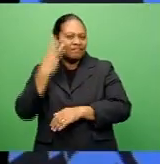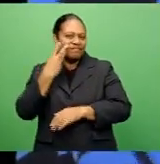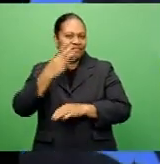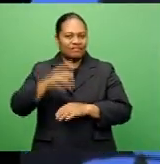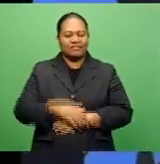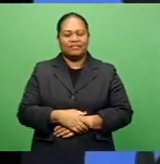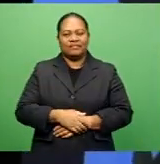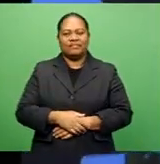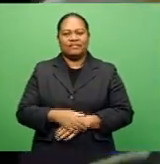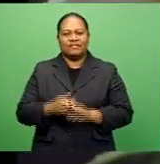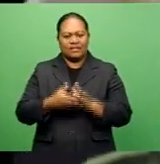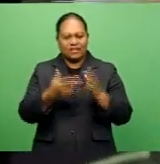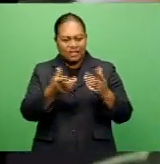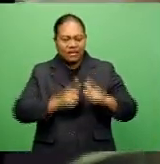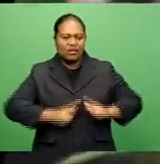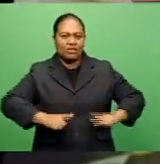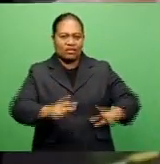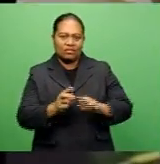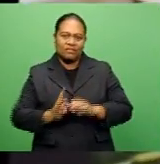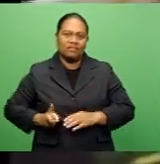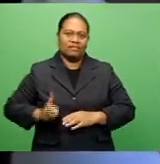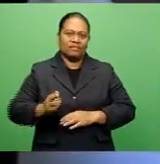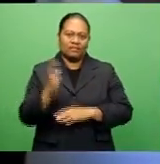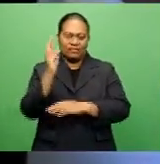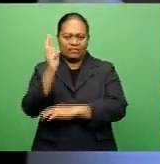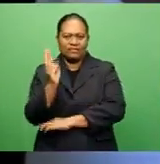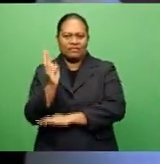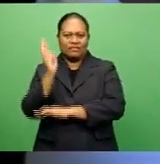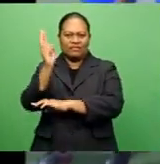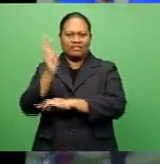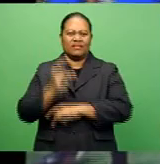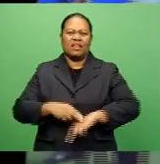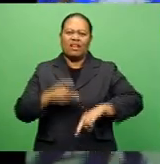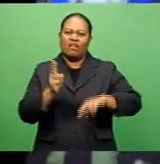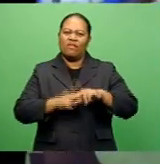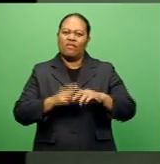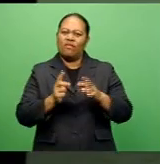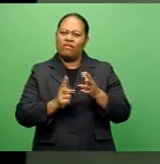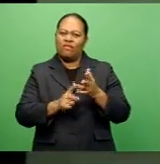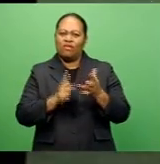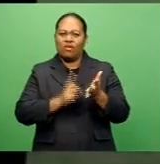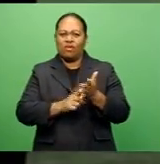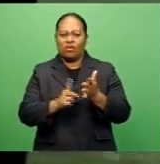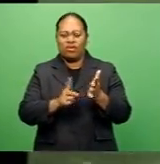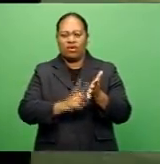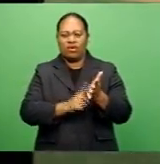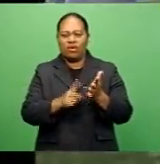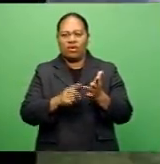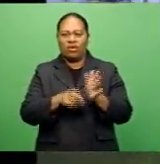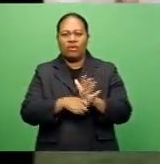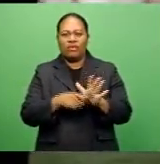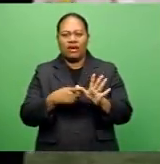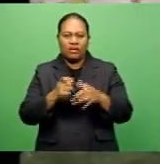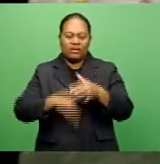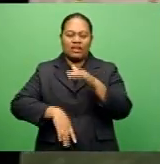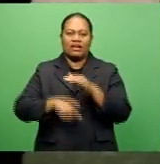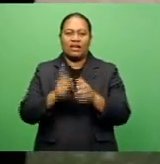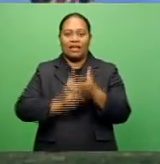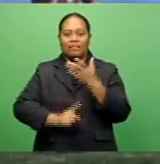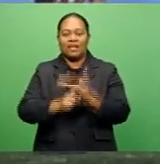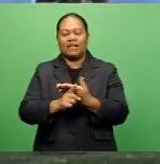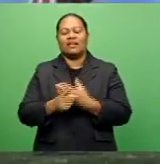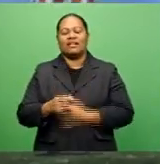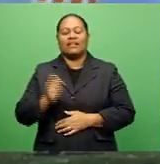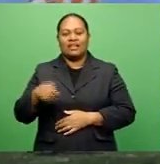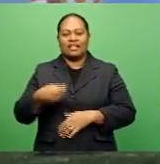competition logo was also launched representing Fiji's flora and fauna. The Super League is scheduled to kick off next month.